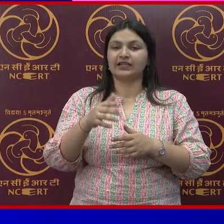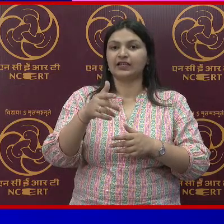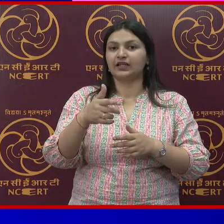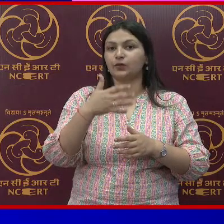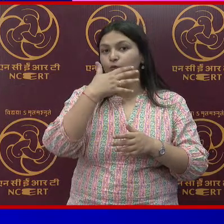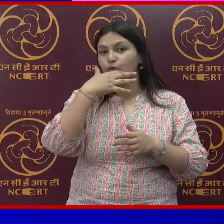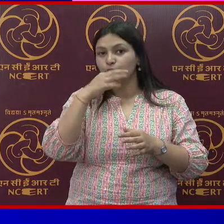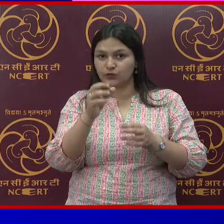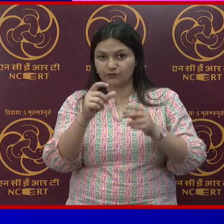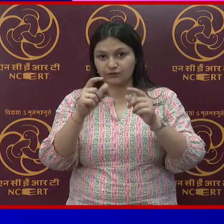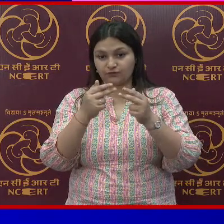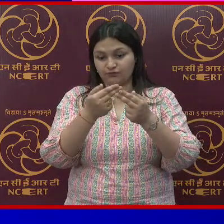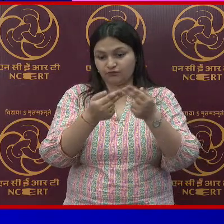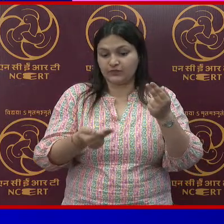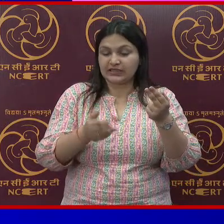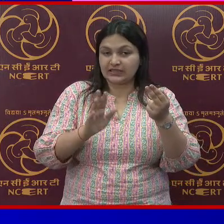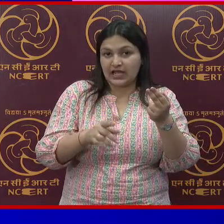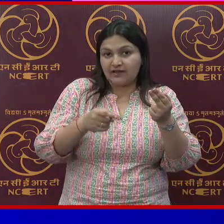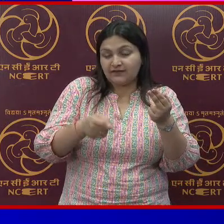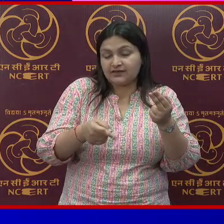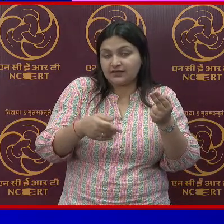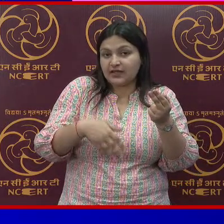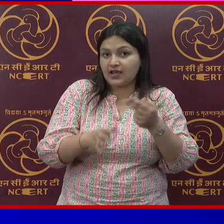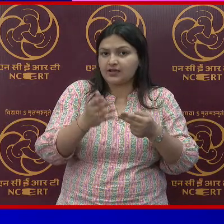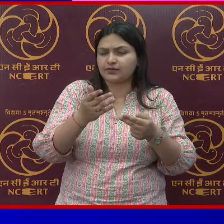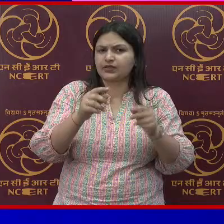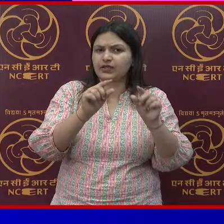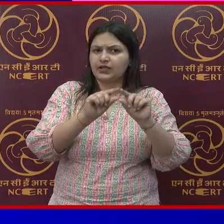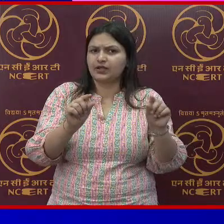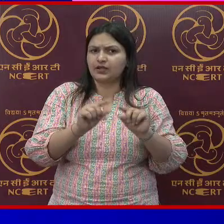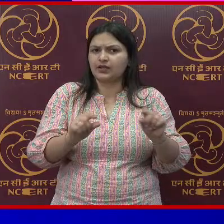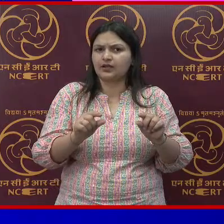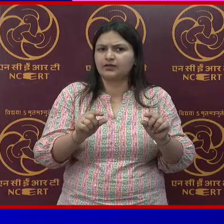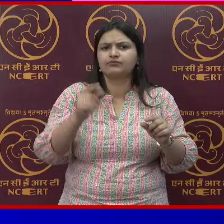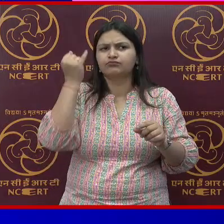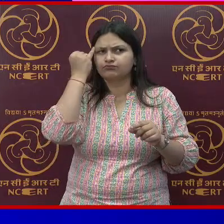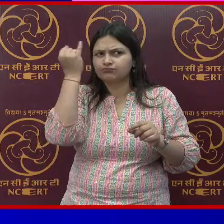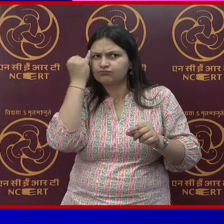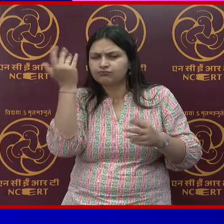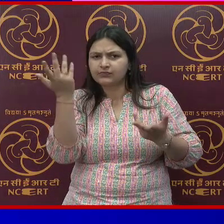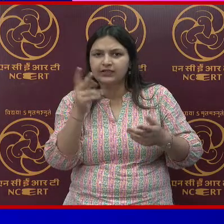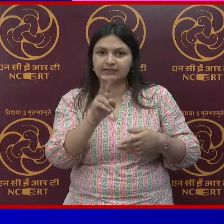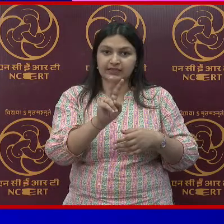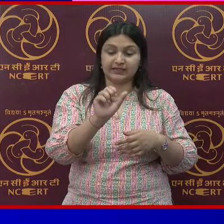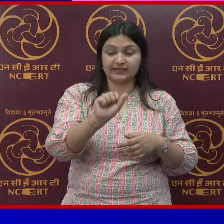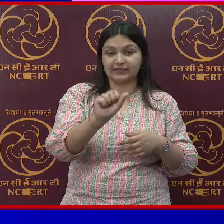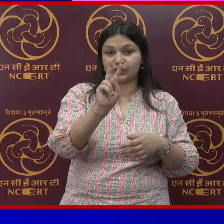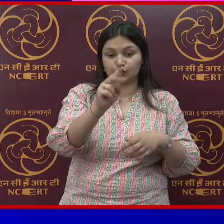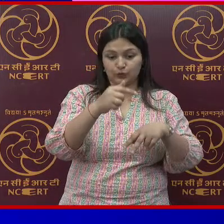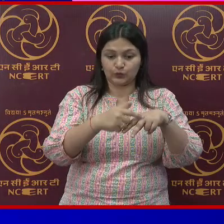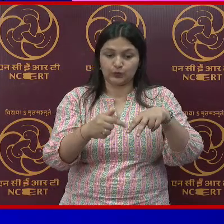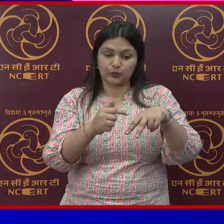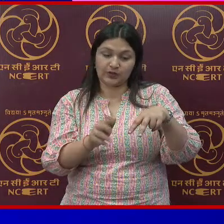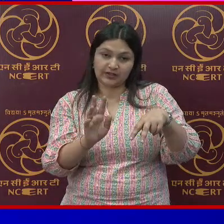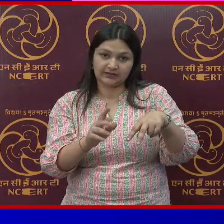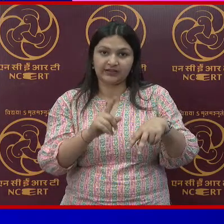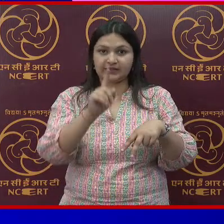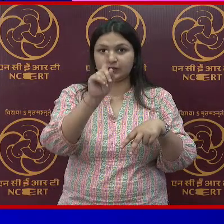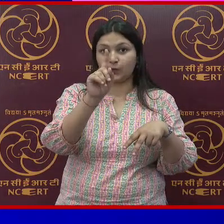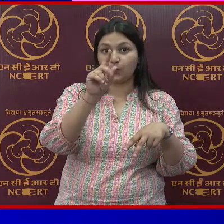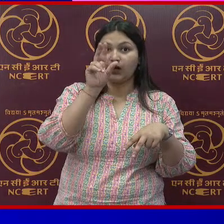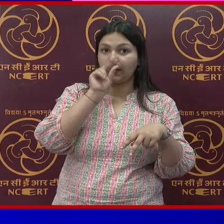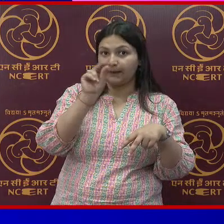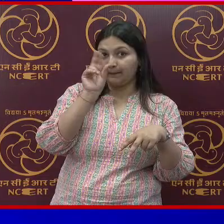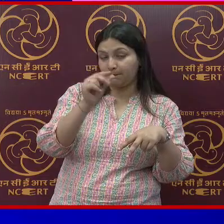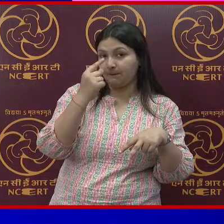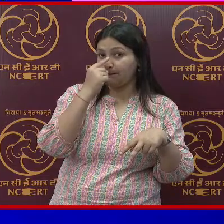swan. Okay. Ah, It is? It has two legs Yes. and a beak, Yes. and it has